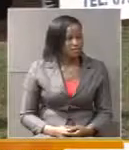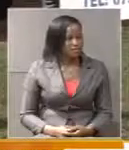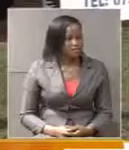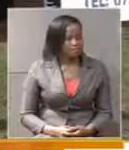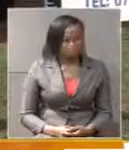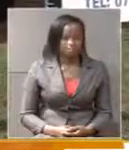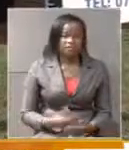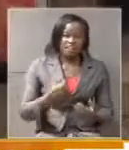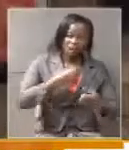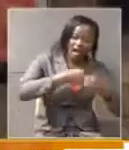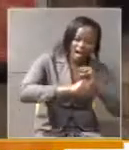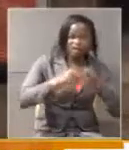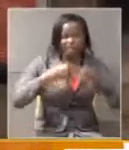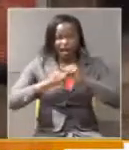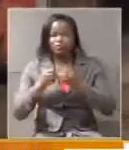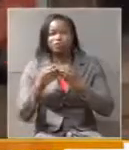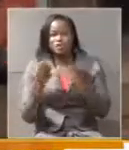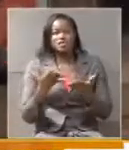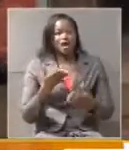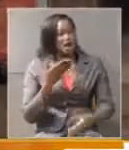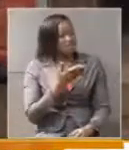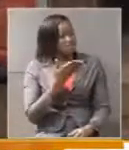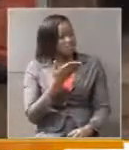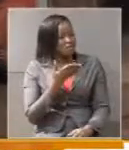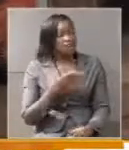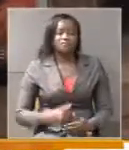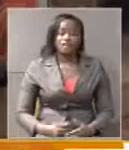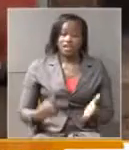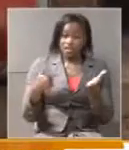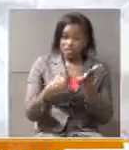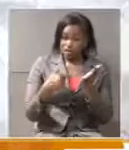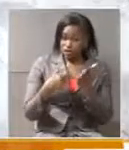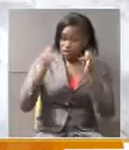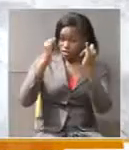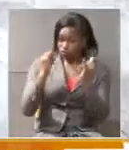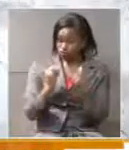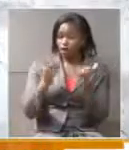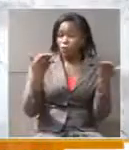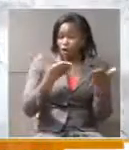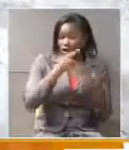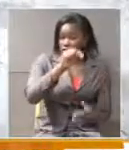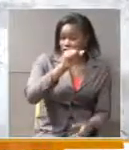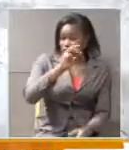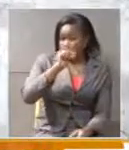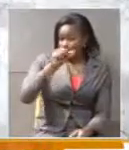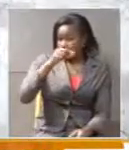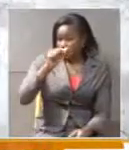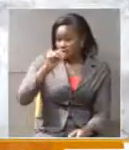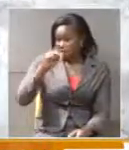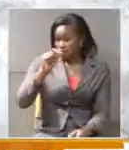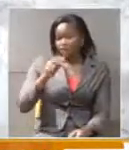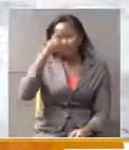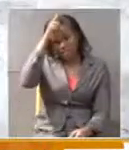A beehive of activity consumes this ill-equipped form of technical institute found in Namaganda village, Bulisa